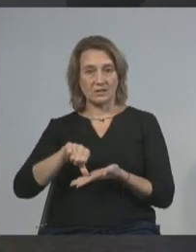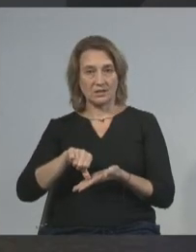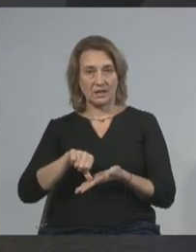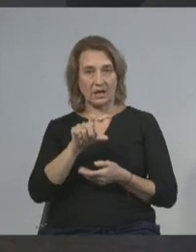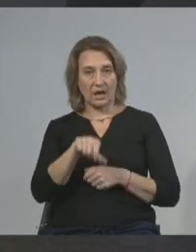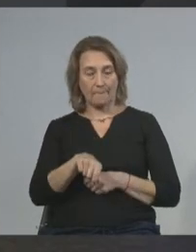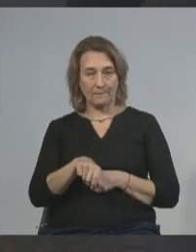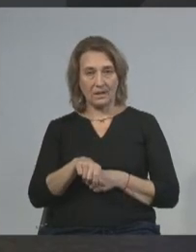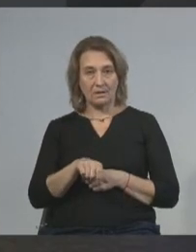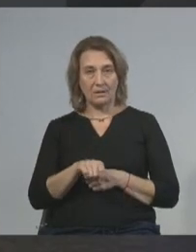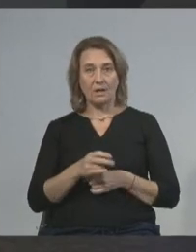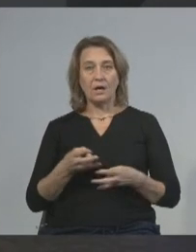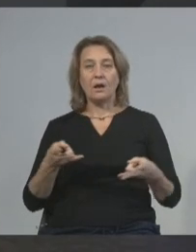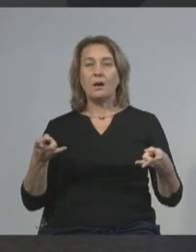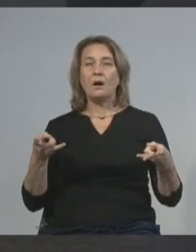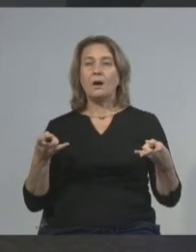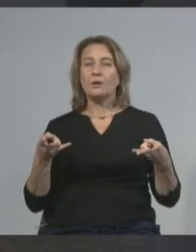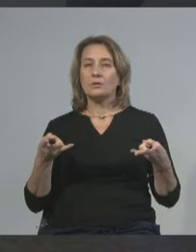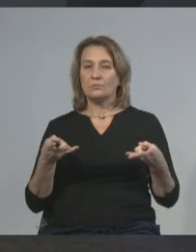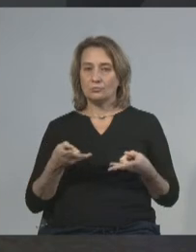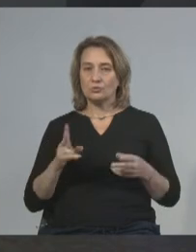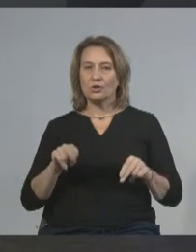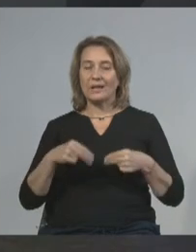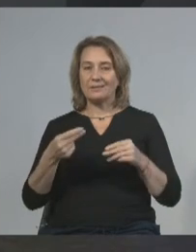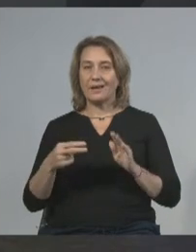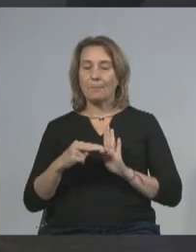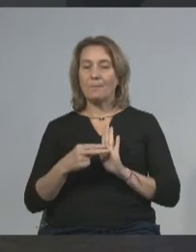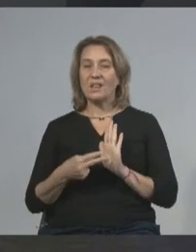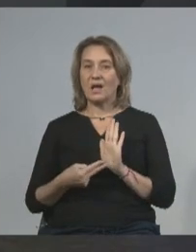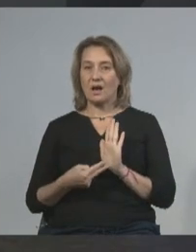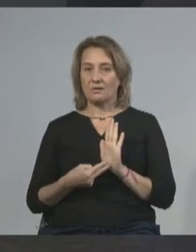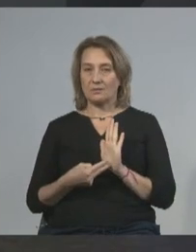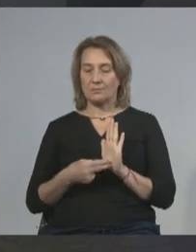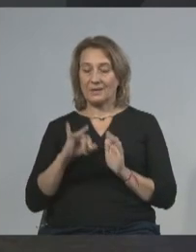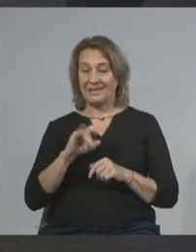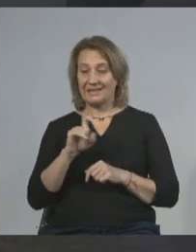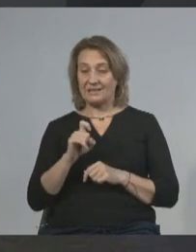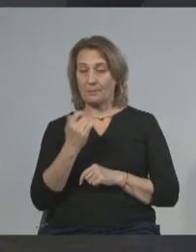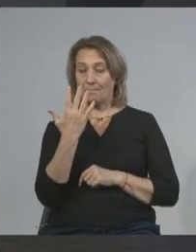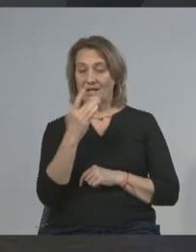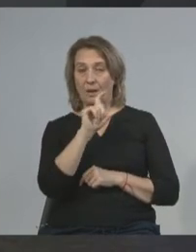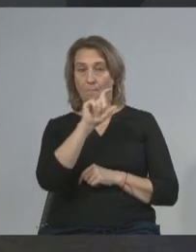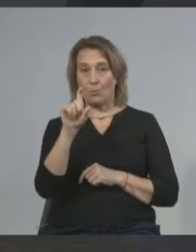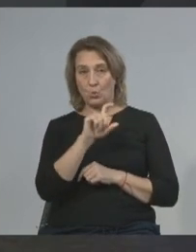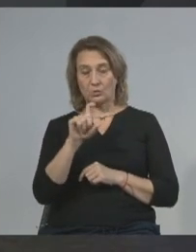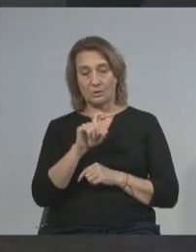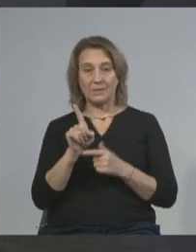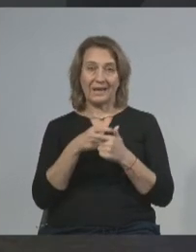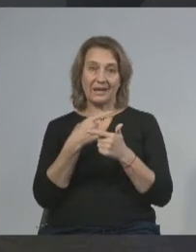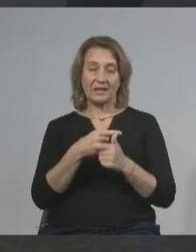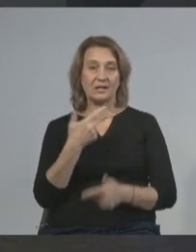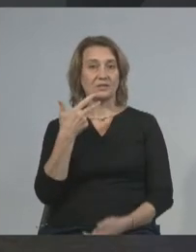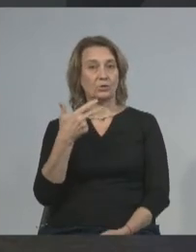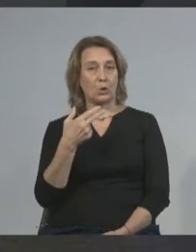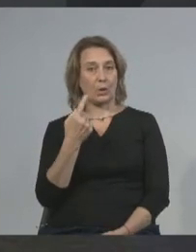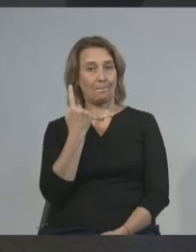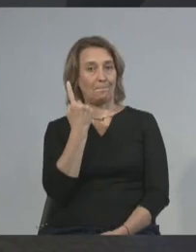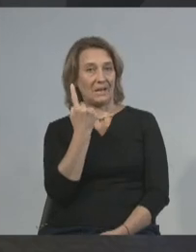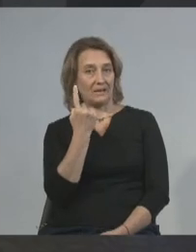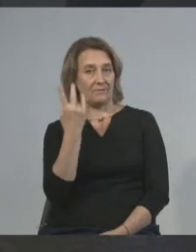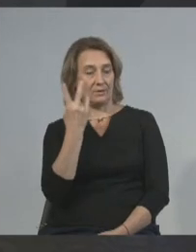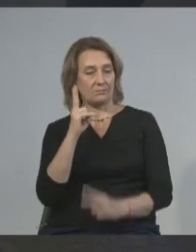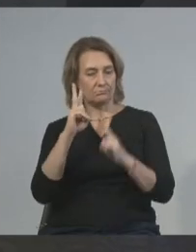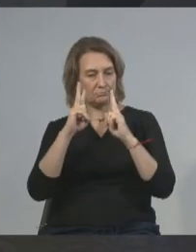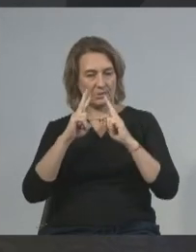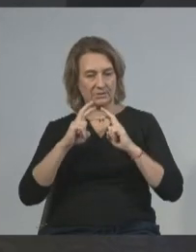participants i think we need like a mini action plan out that would consist of three or five points so